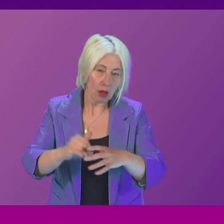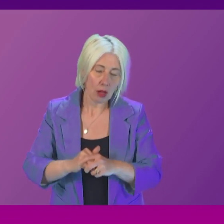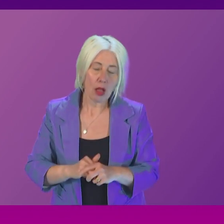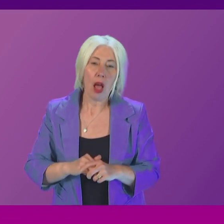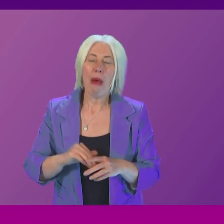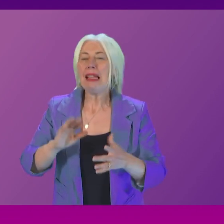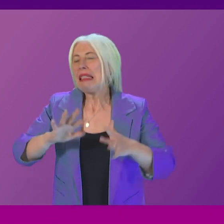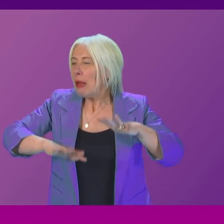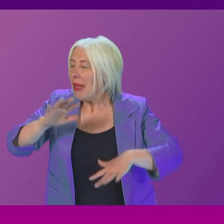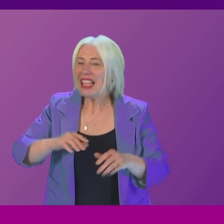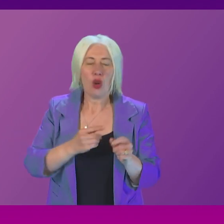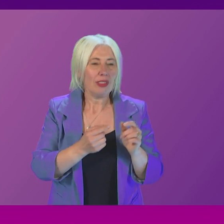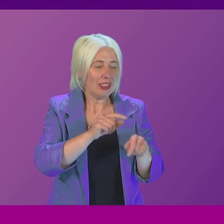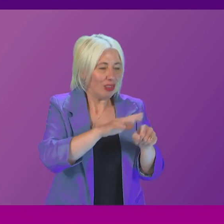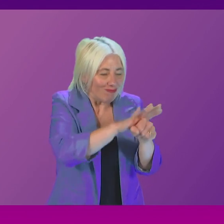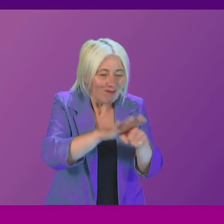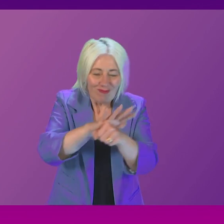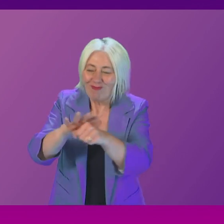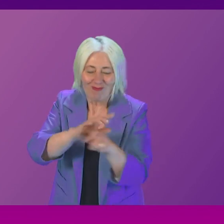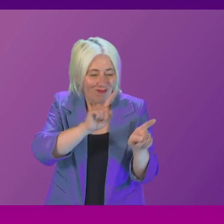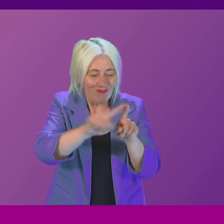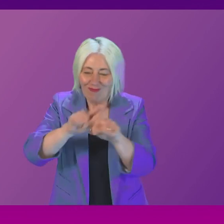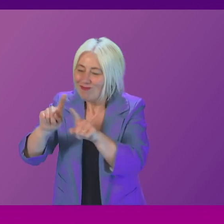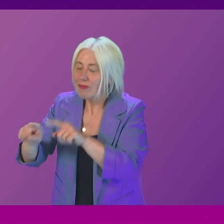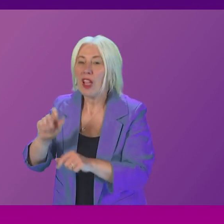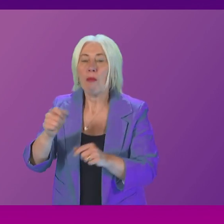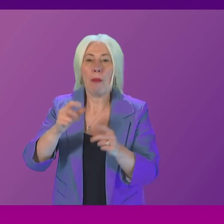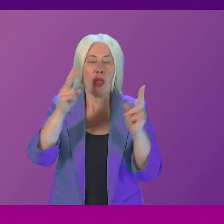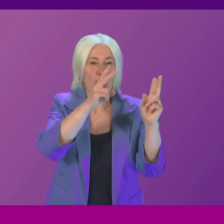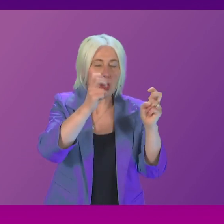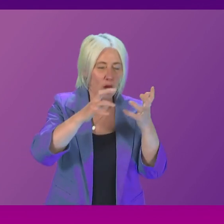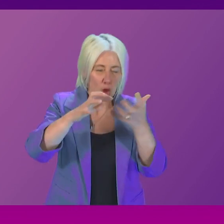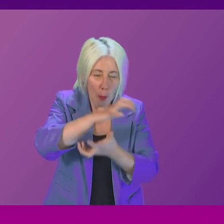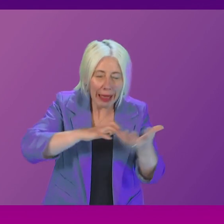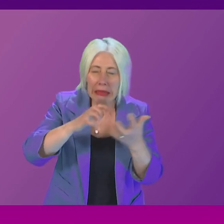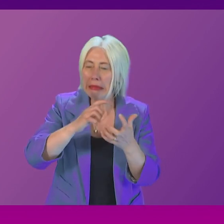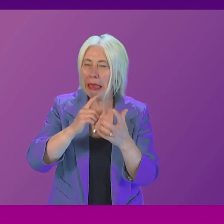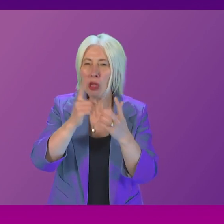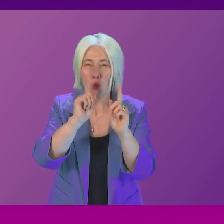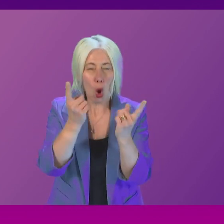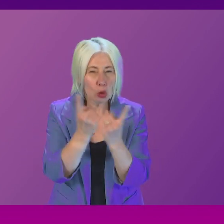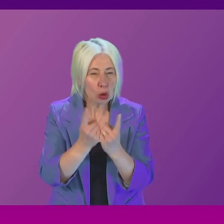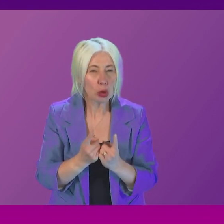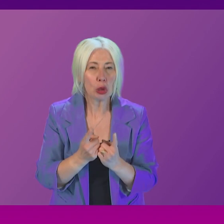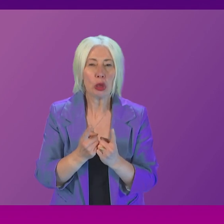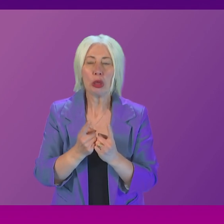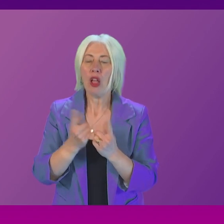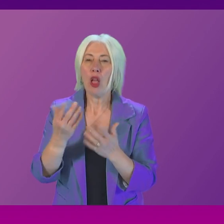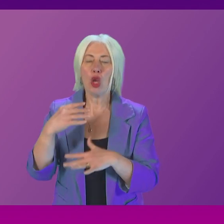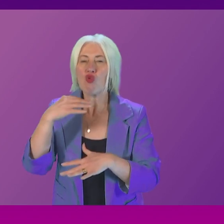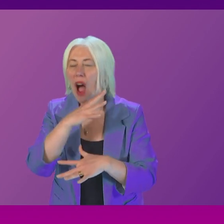often depend on case-by-case basis. So, you know, the subject complexity, the subject matter, as I say, the complexity of